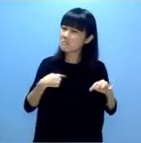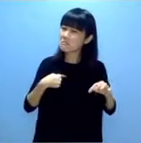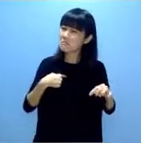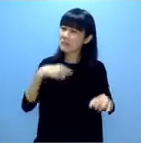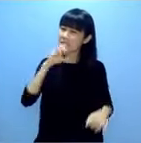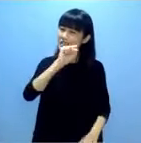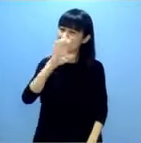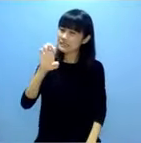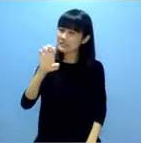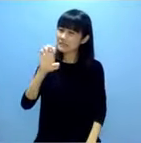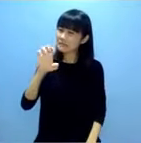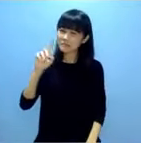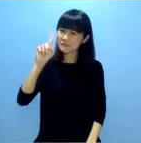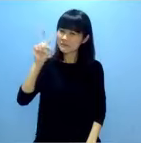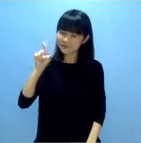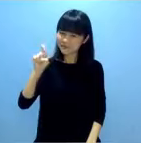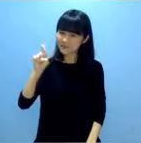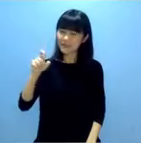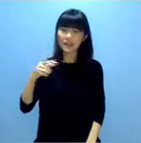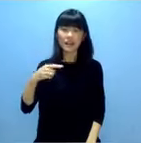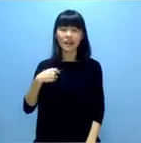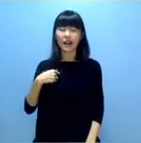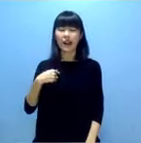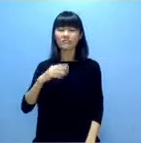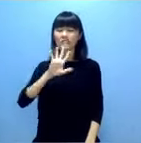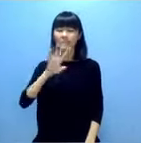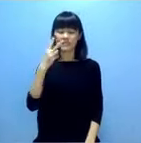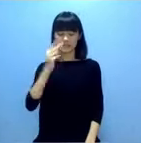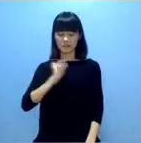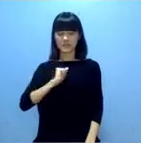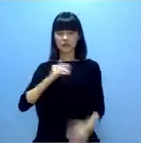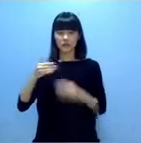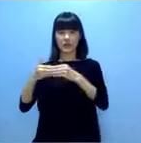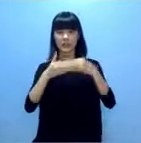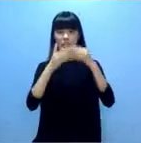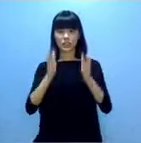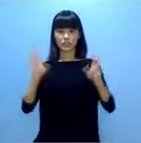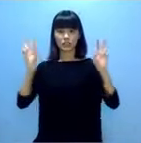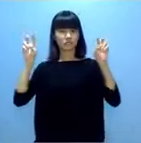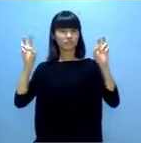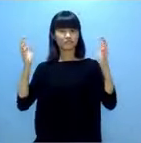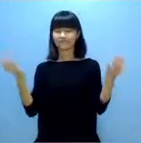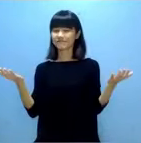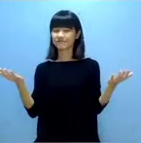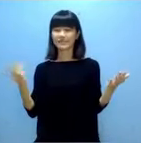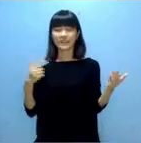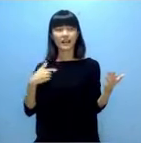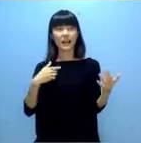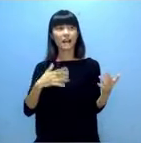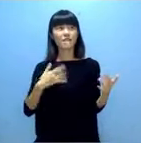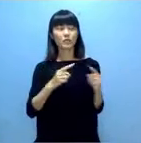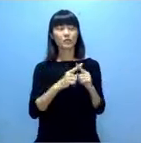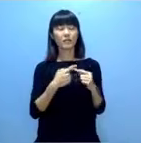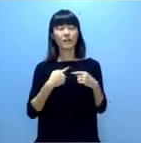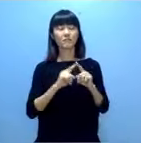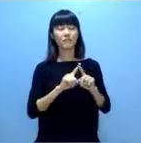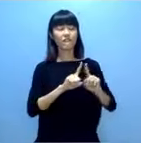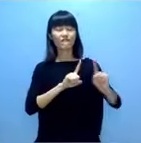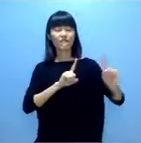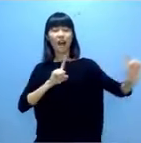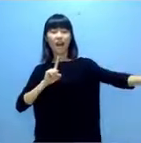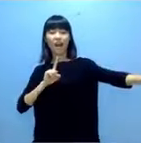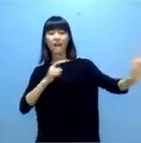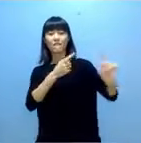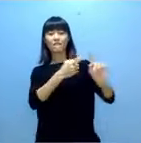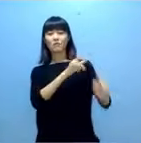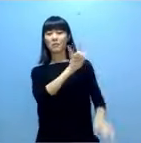myself as a good leader. I think I am so far away from that. I really don't like to, you know, manage